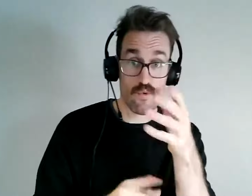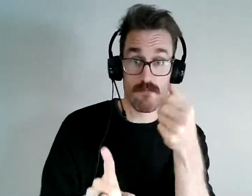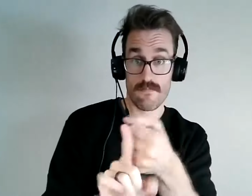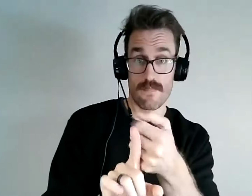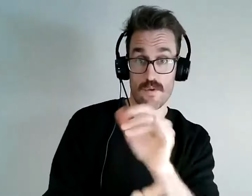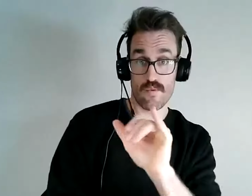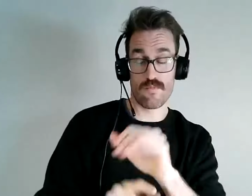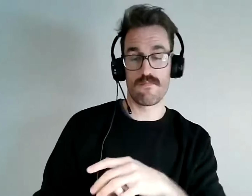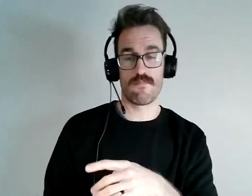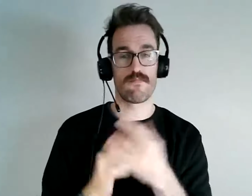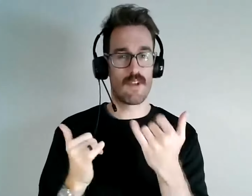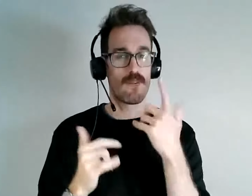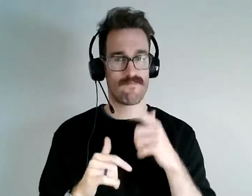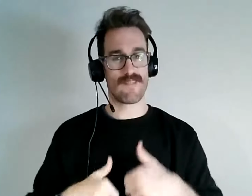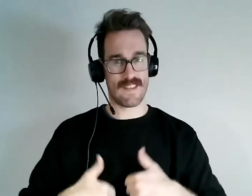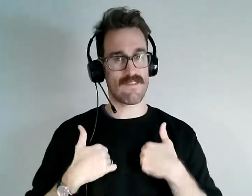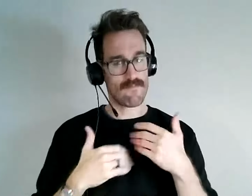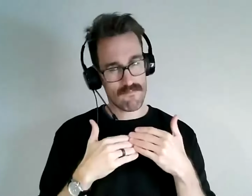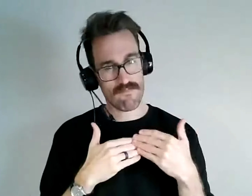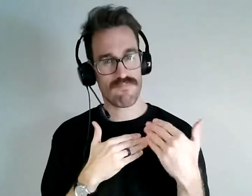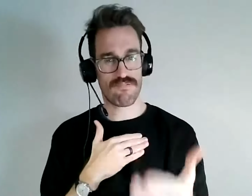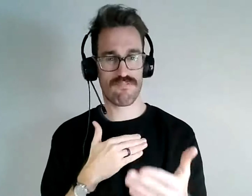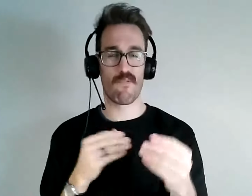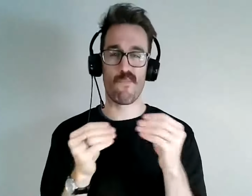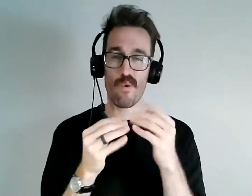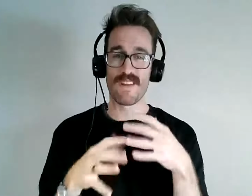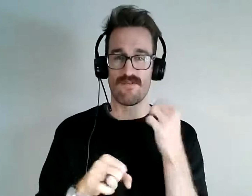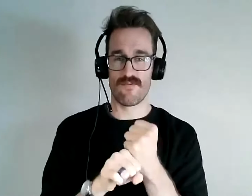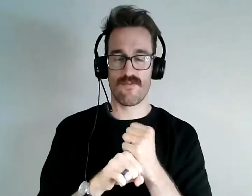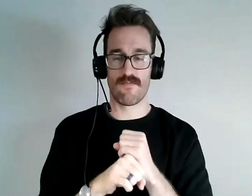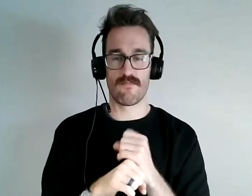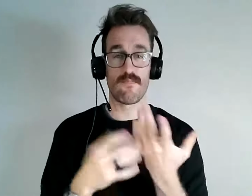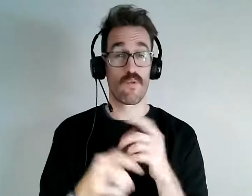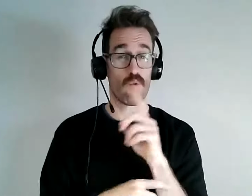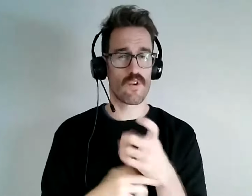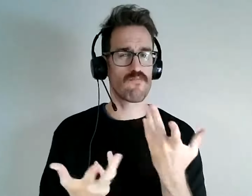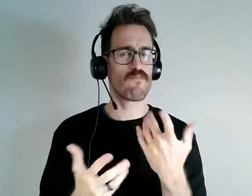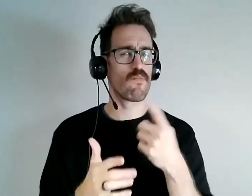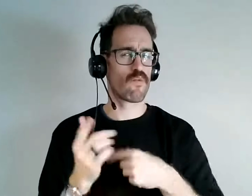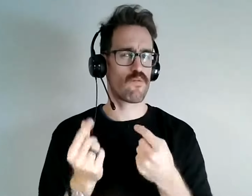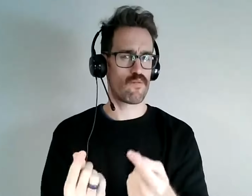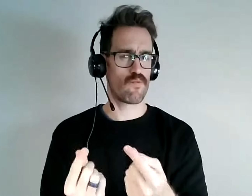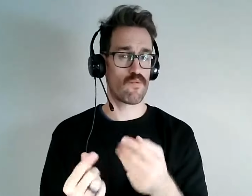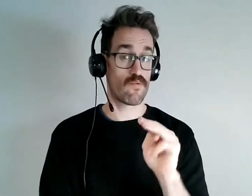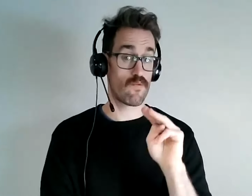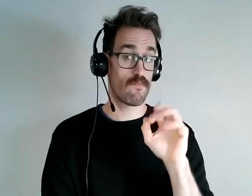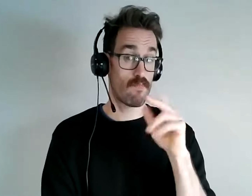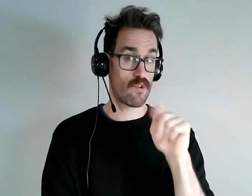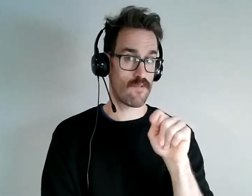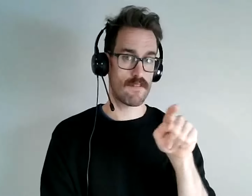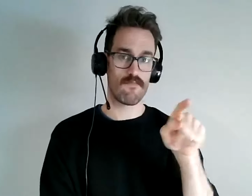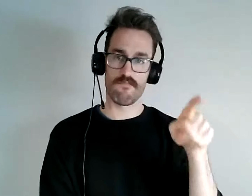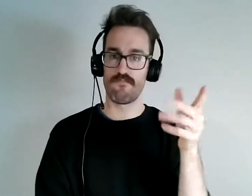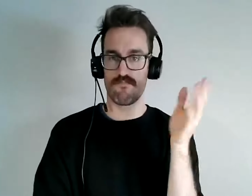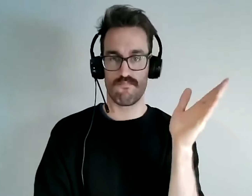we're all living much longer. So the question is, what do we do about all this, right? So Margaret Gillis gave a very great,